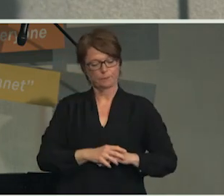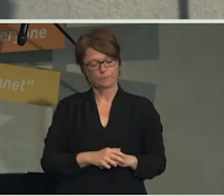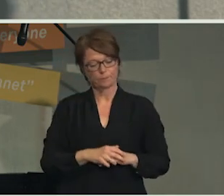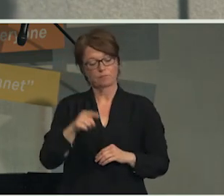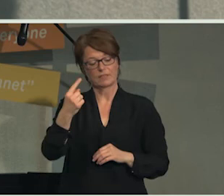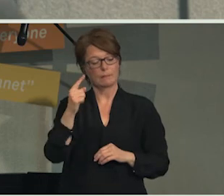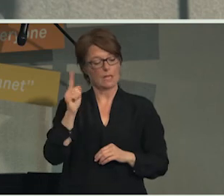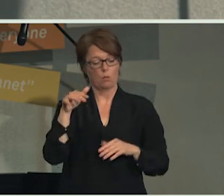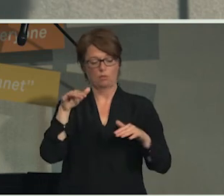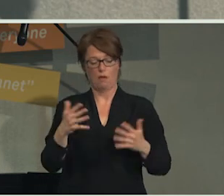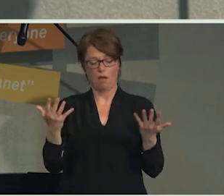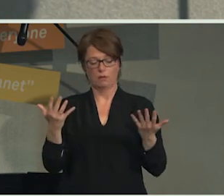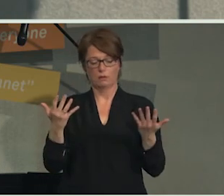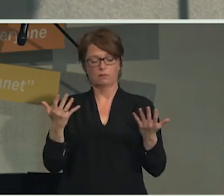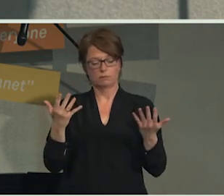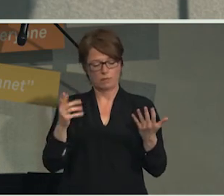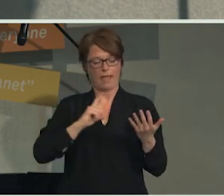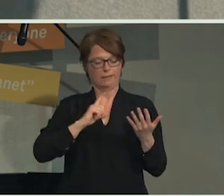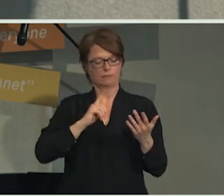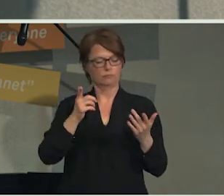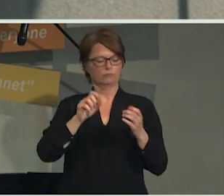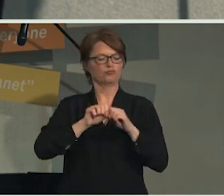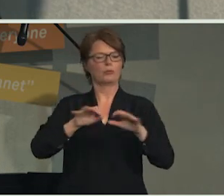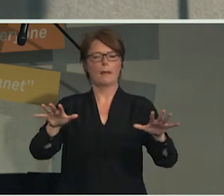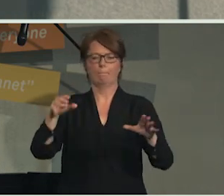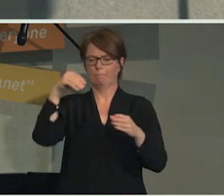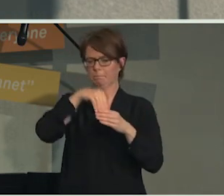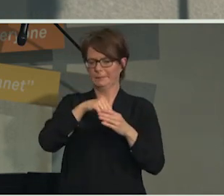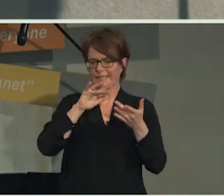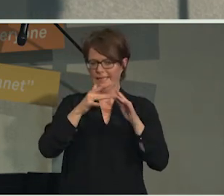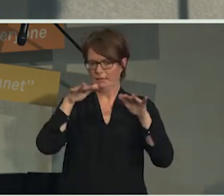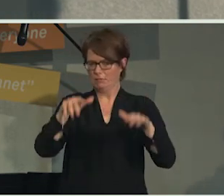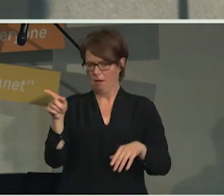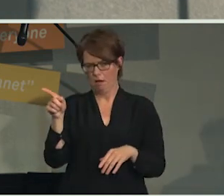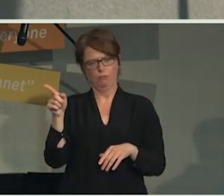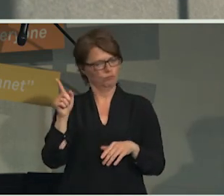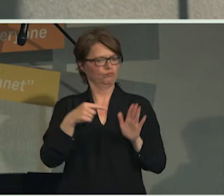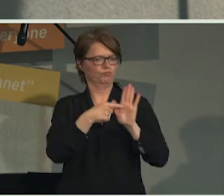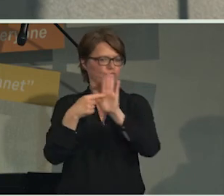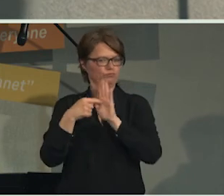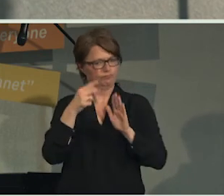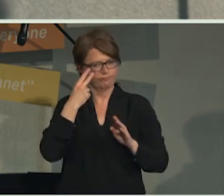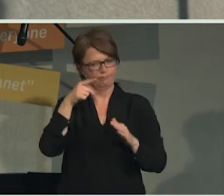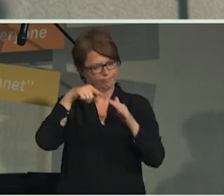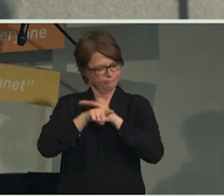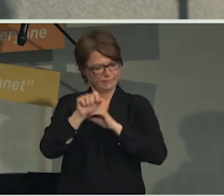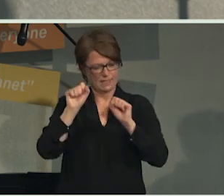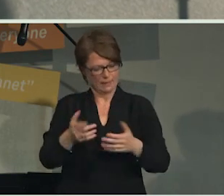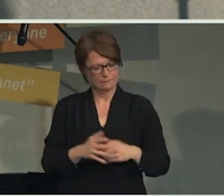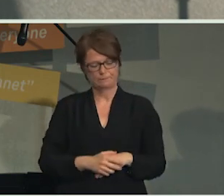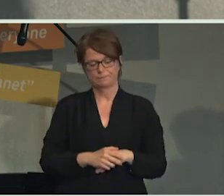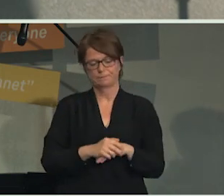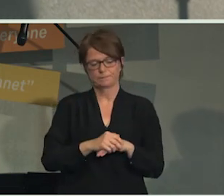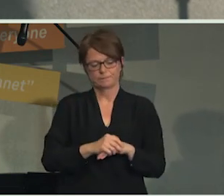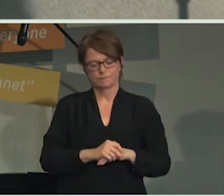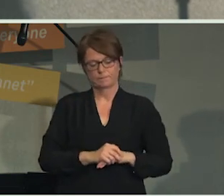freeform locks. If you haven't heard of the topic of freeform locks, have a look. It's worth it. And also other topics. So